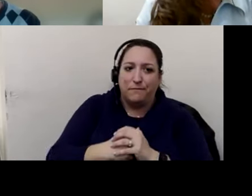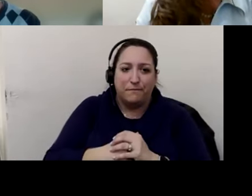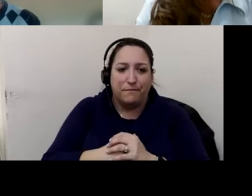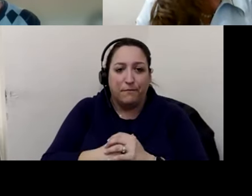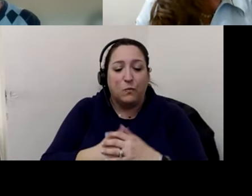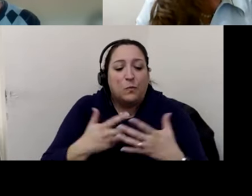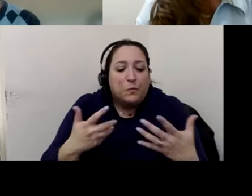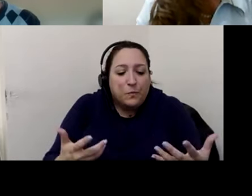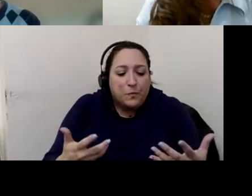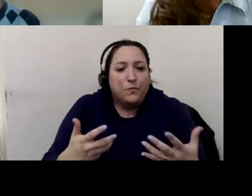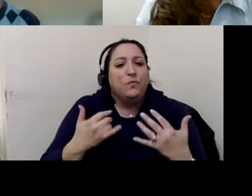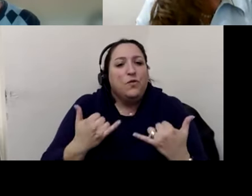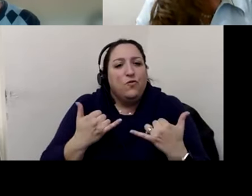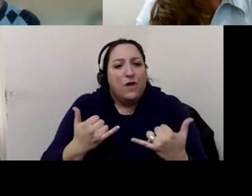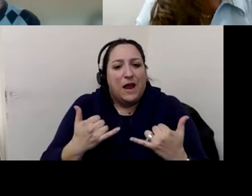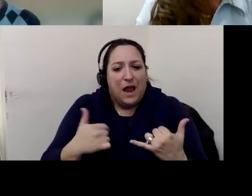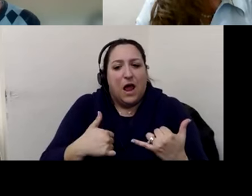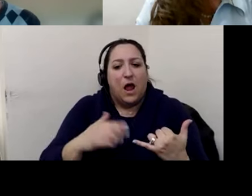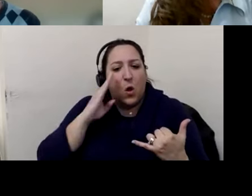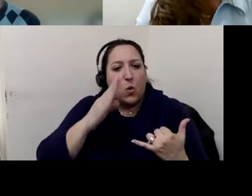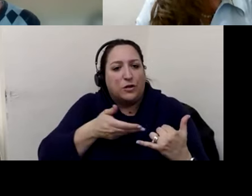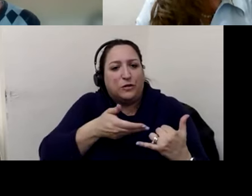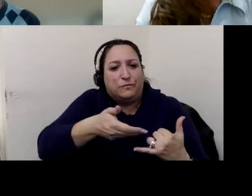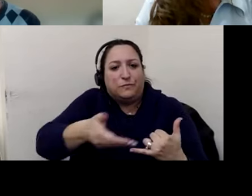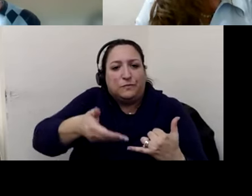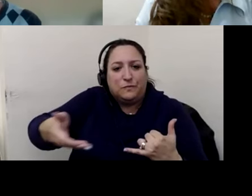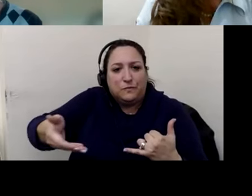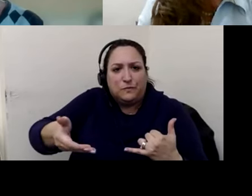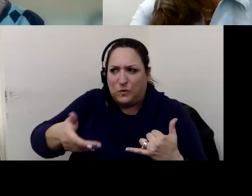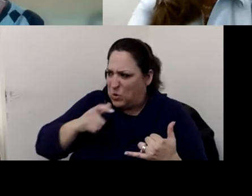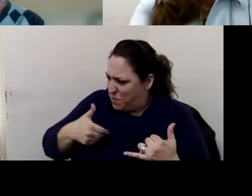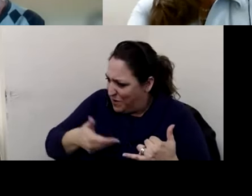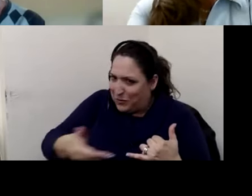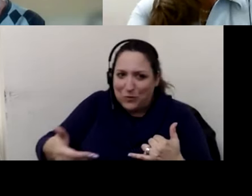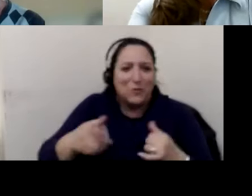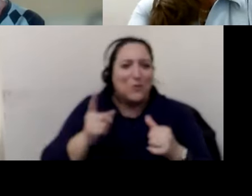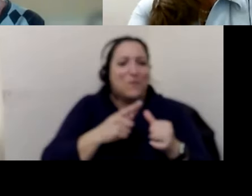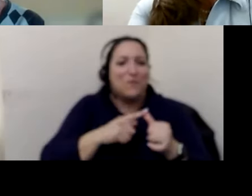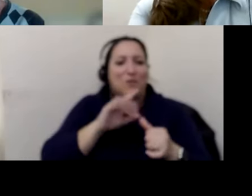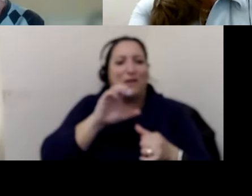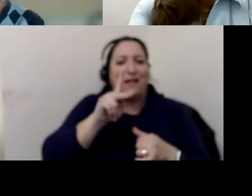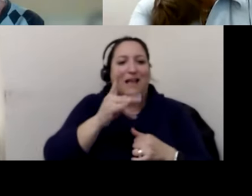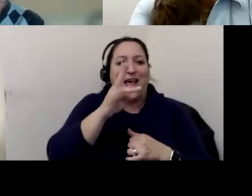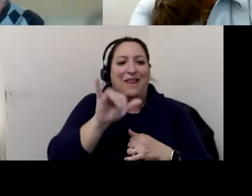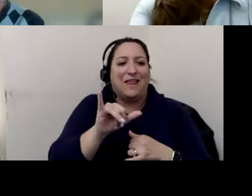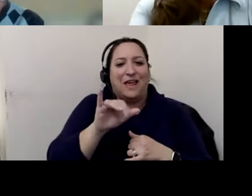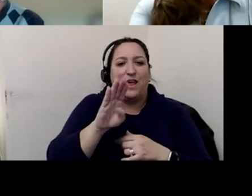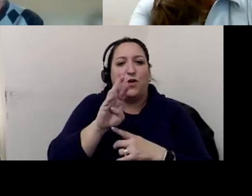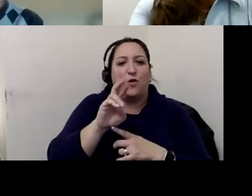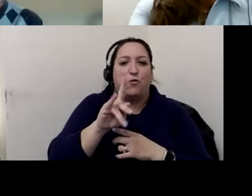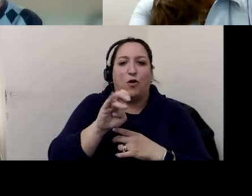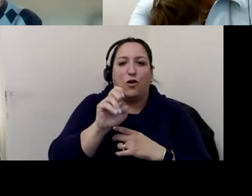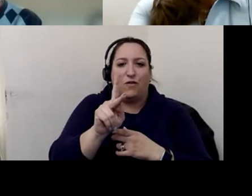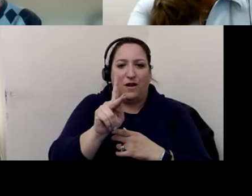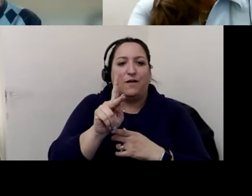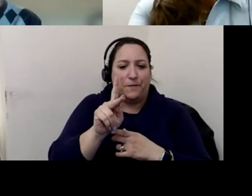So right now I'm going to introduce, who am I introducing? First, I'm introducing Kathy Broderick.